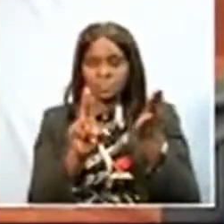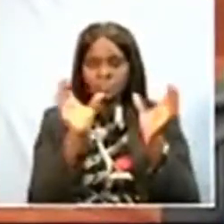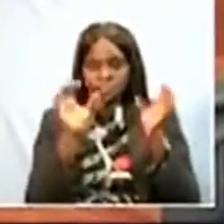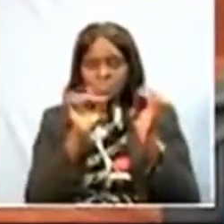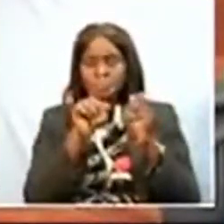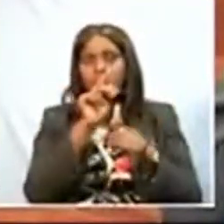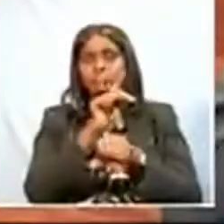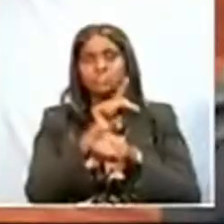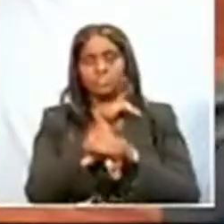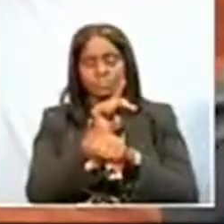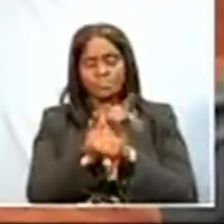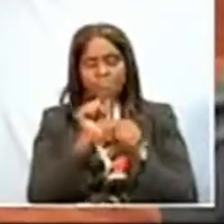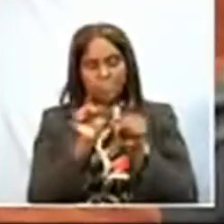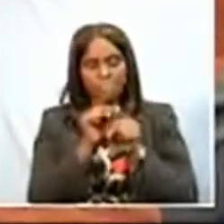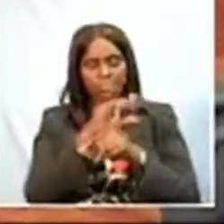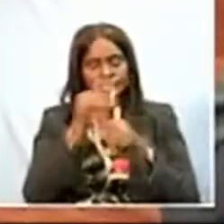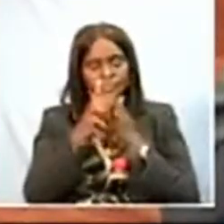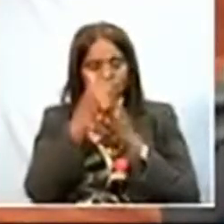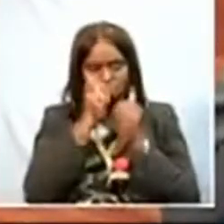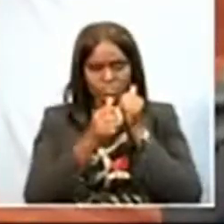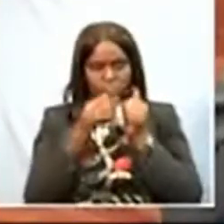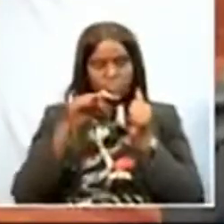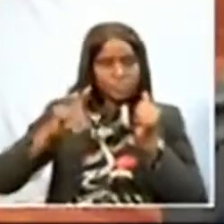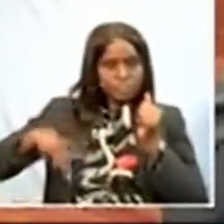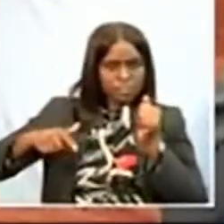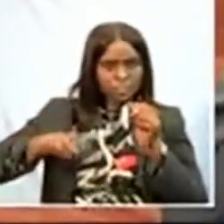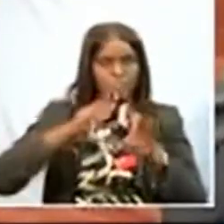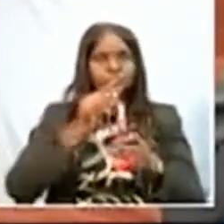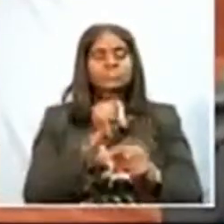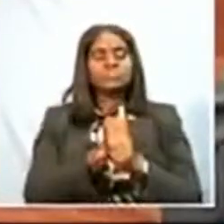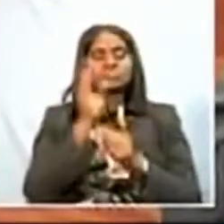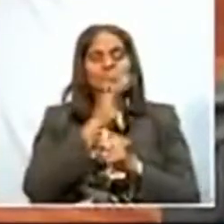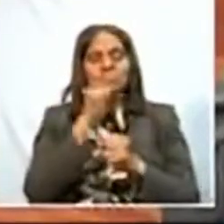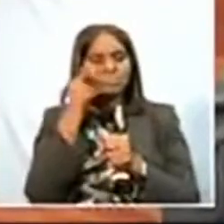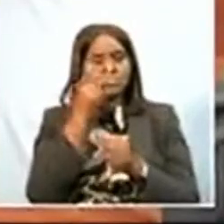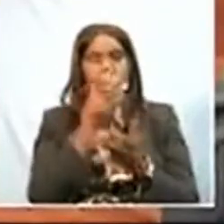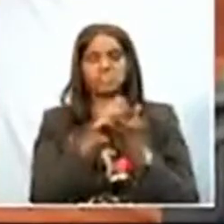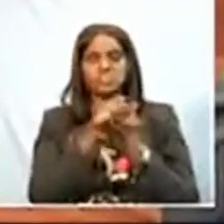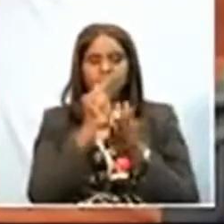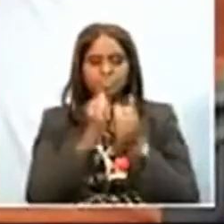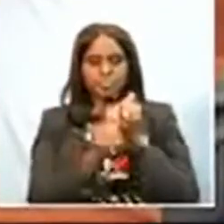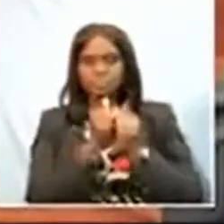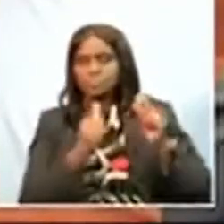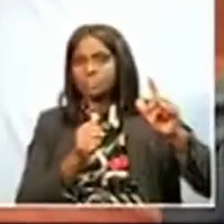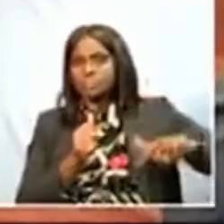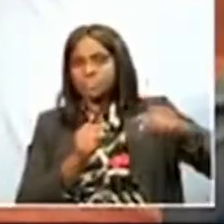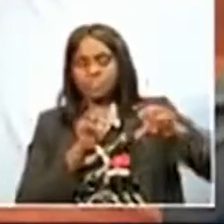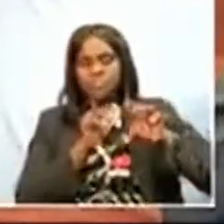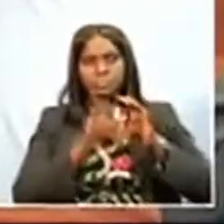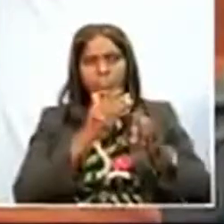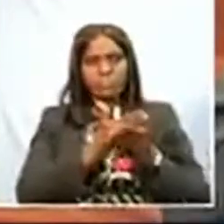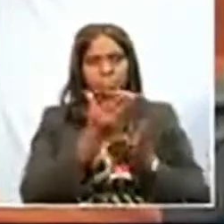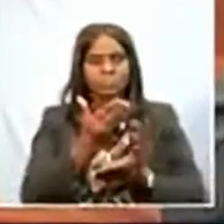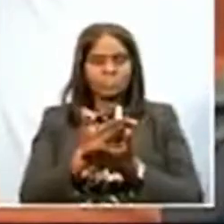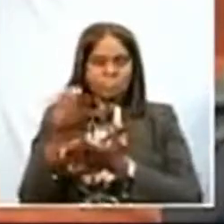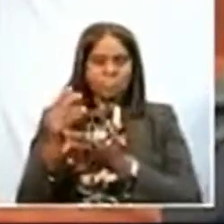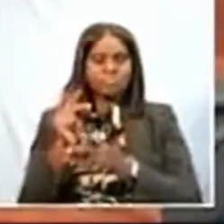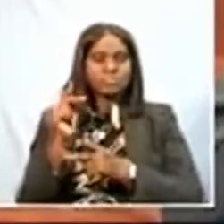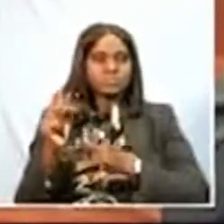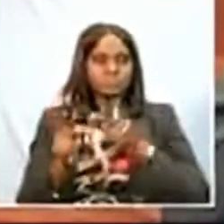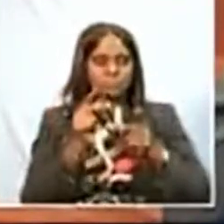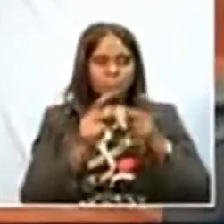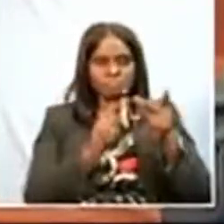community projects were due to late receipt of funds, which delayed in procurement